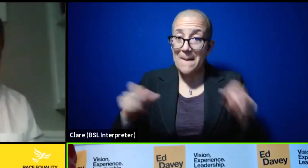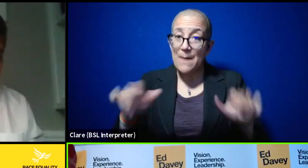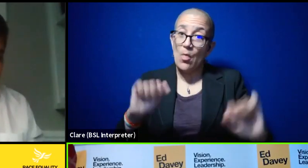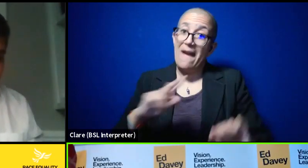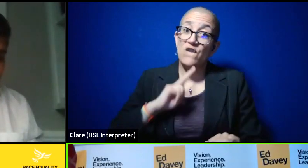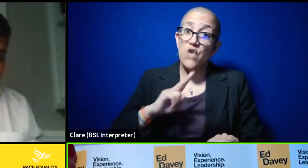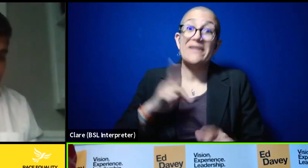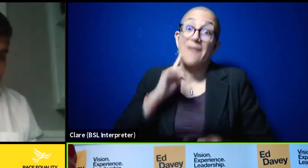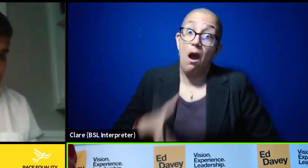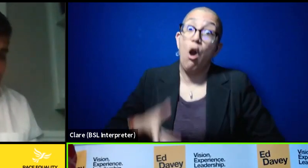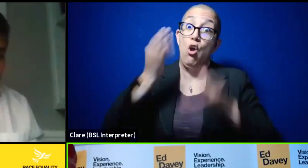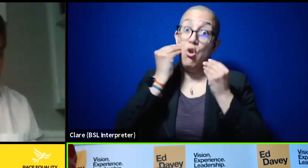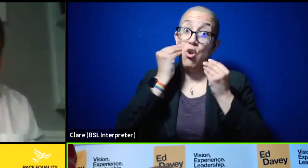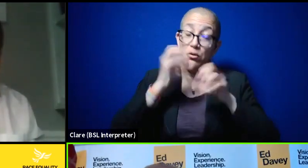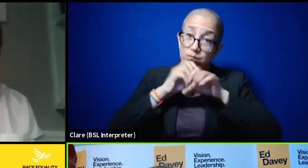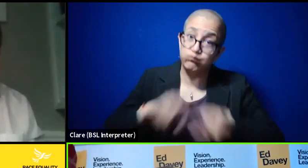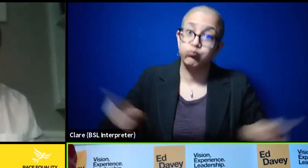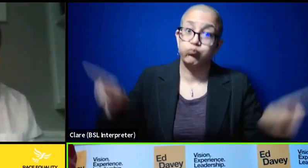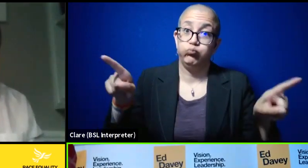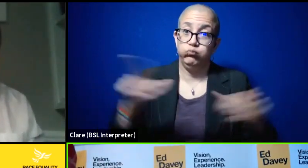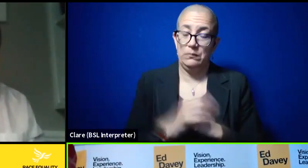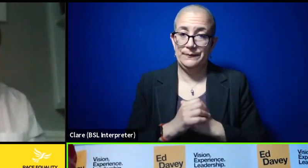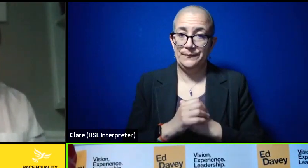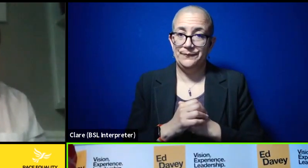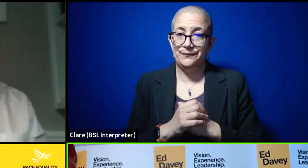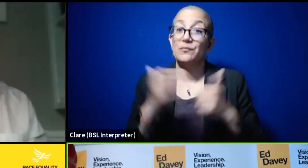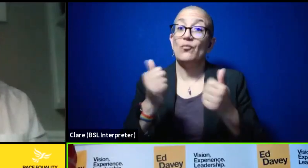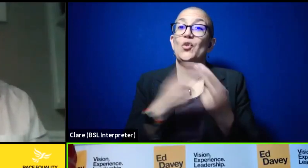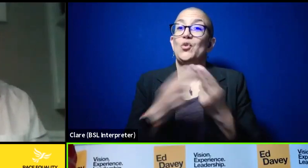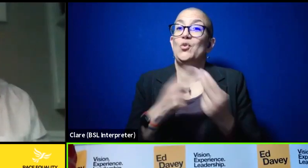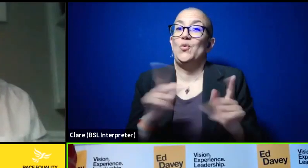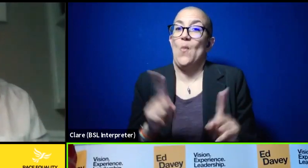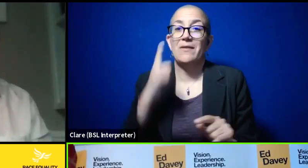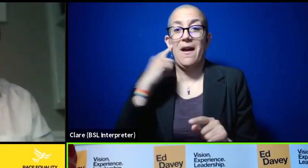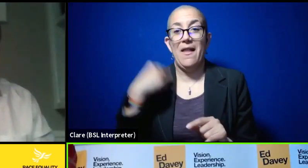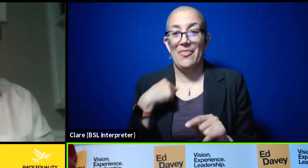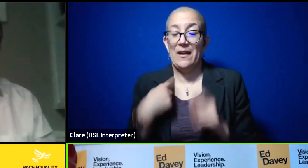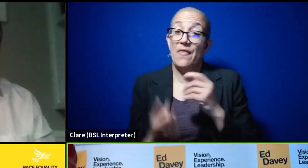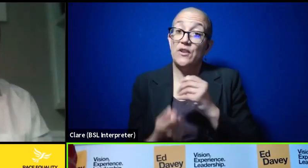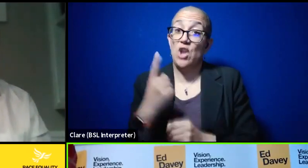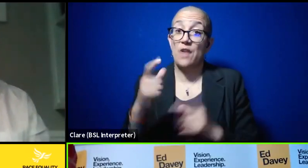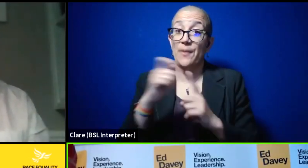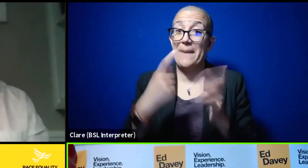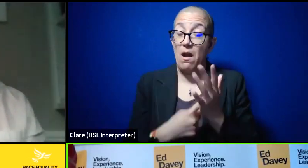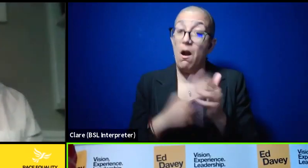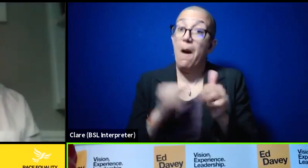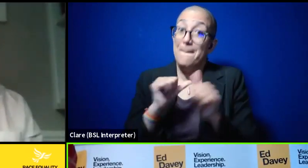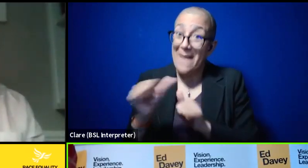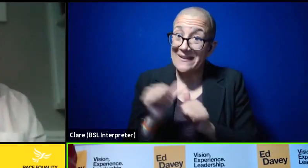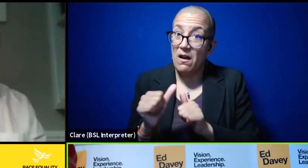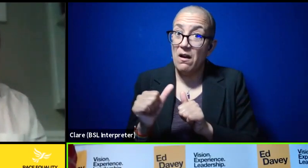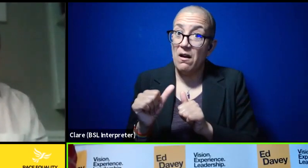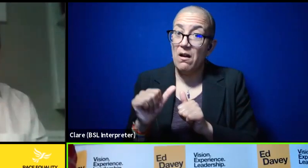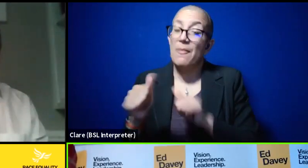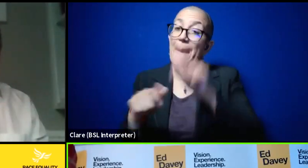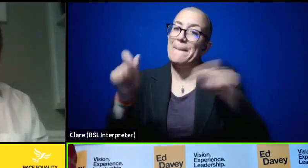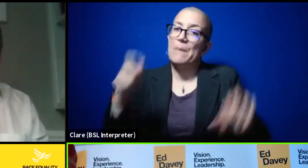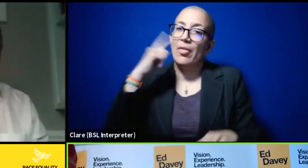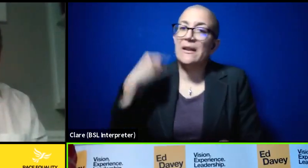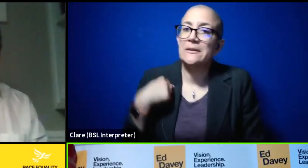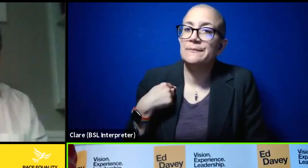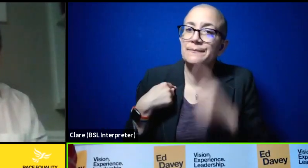heard. The good news is, I think, the chances of PR are much greater than people have realised, for this